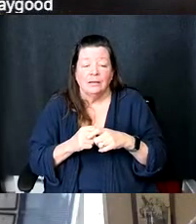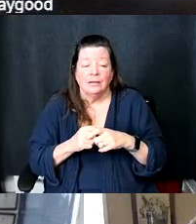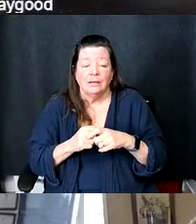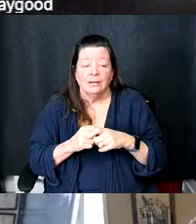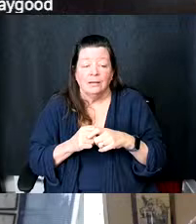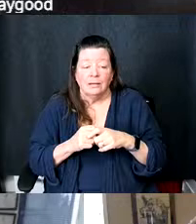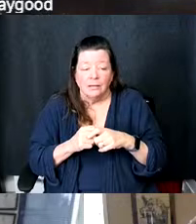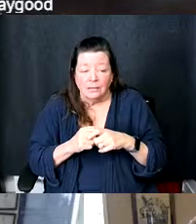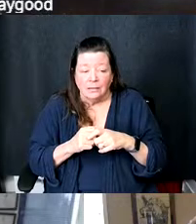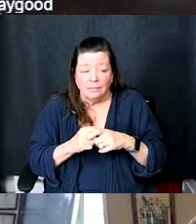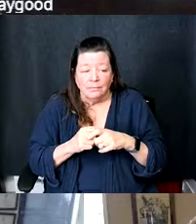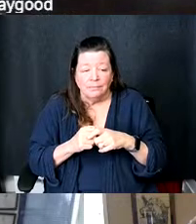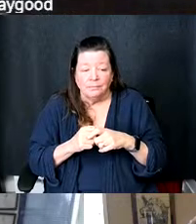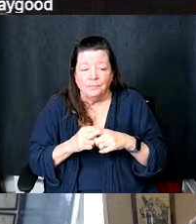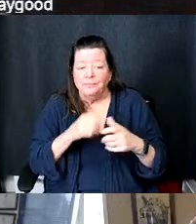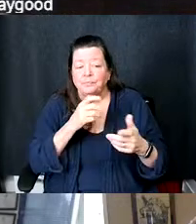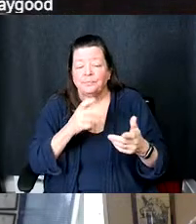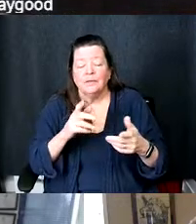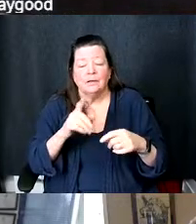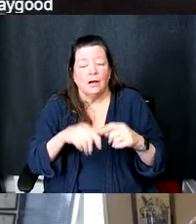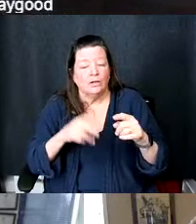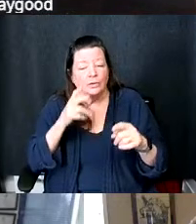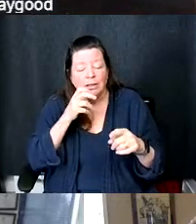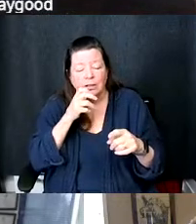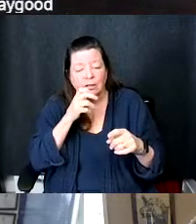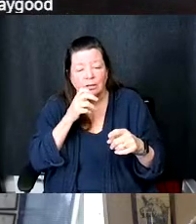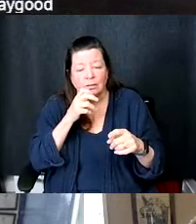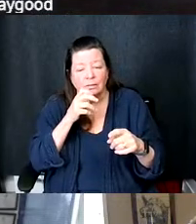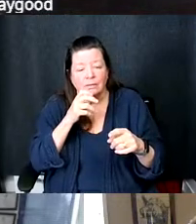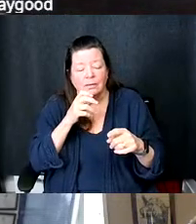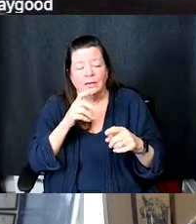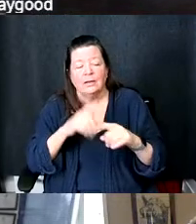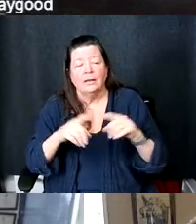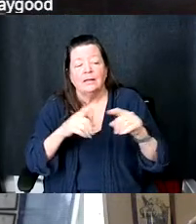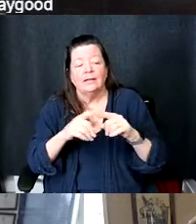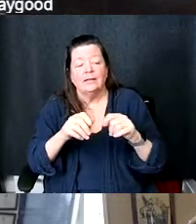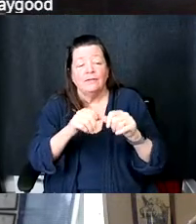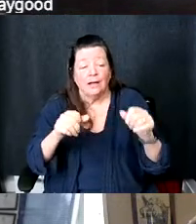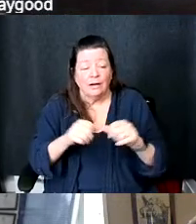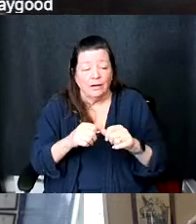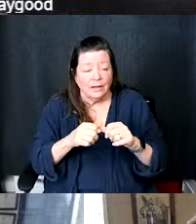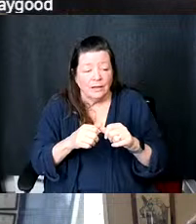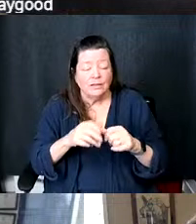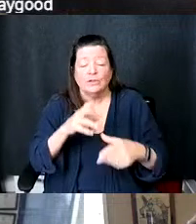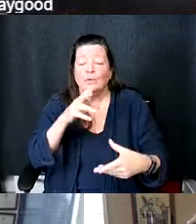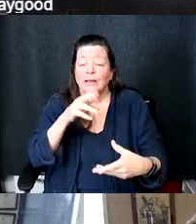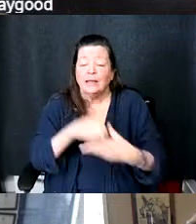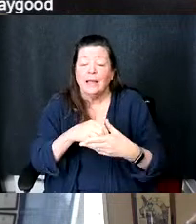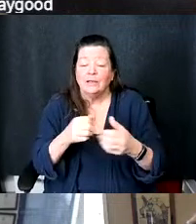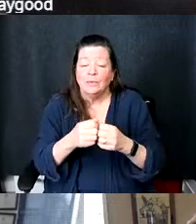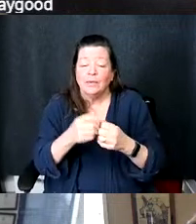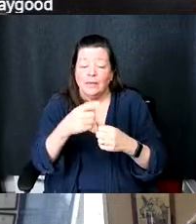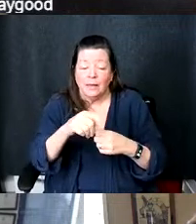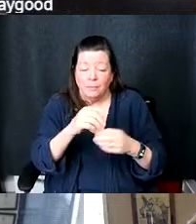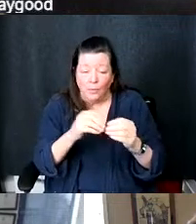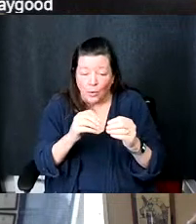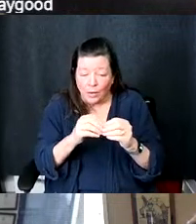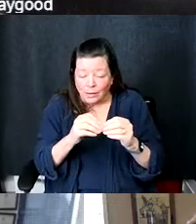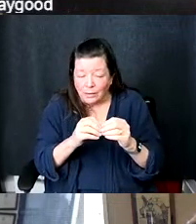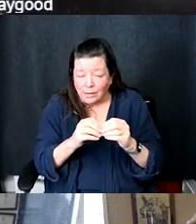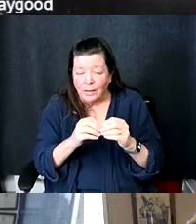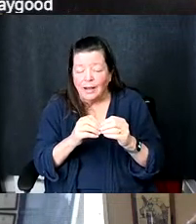is not the collecting agency for Portland. It's a different service areas. We will need to engage with them for discussing partnership